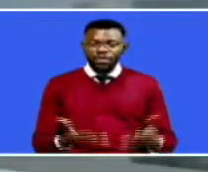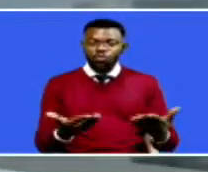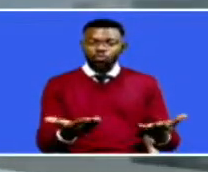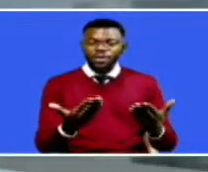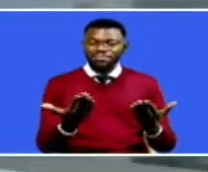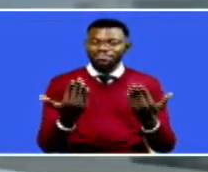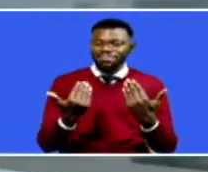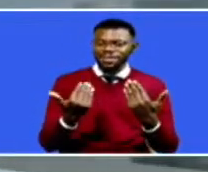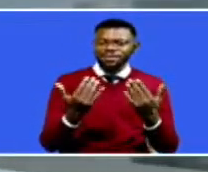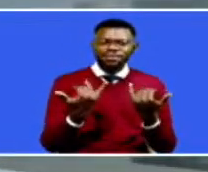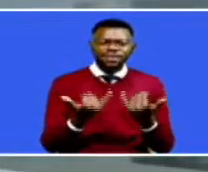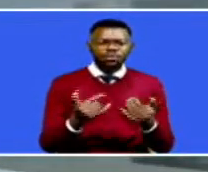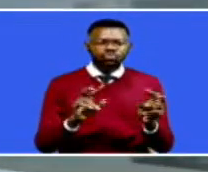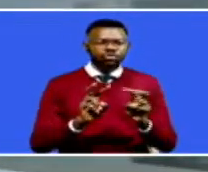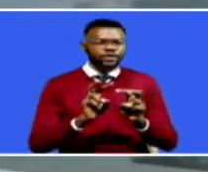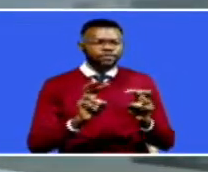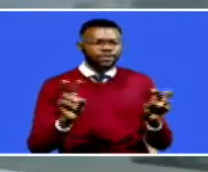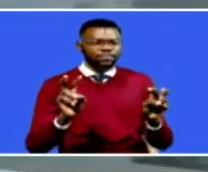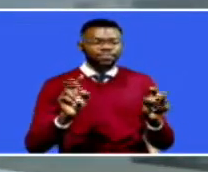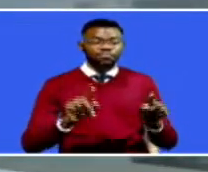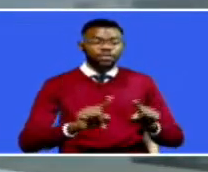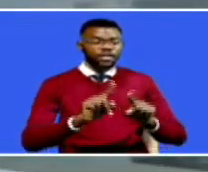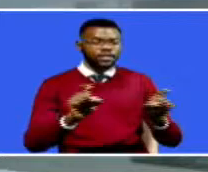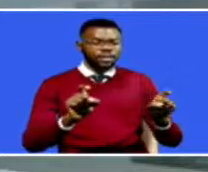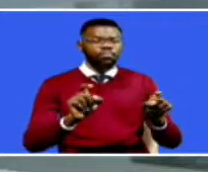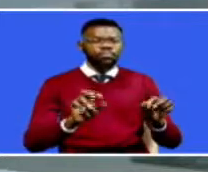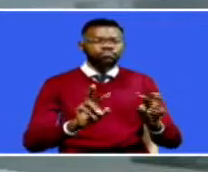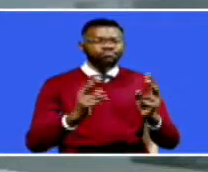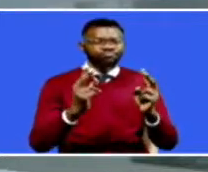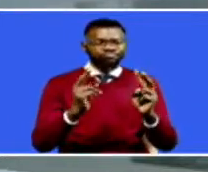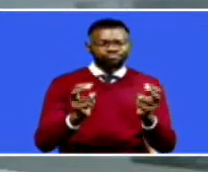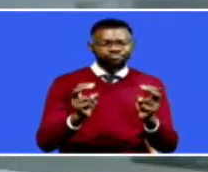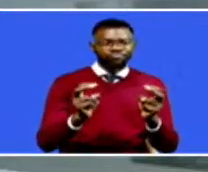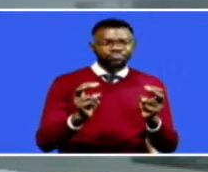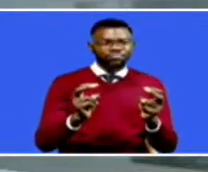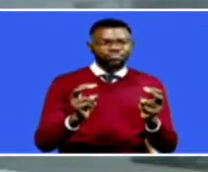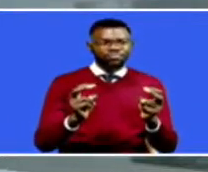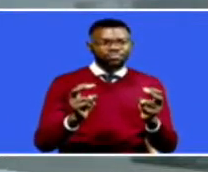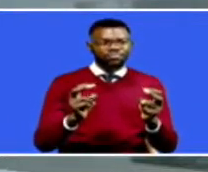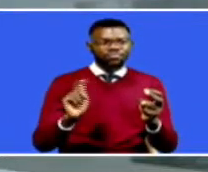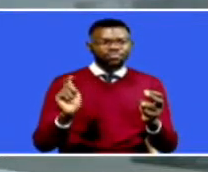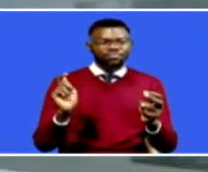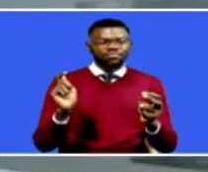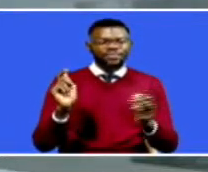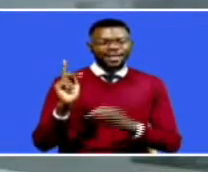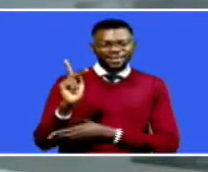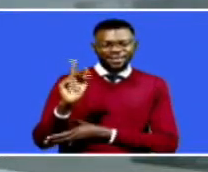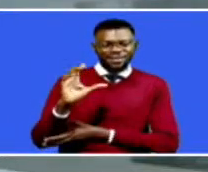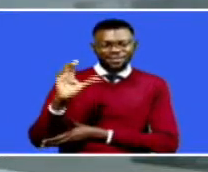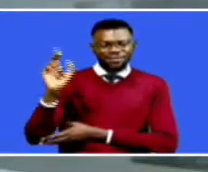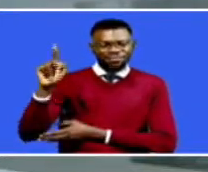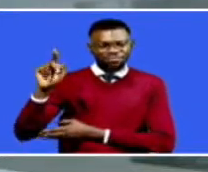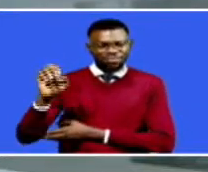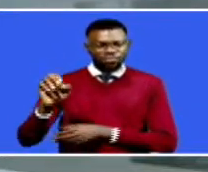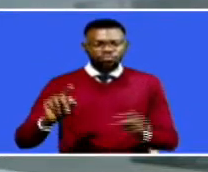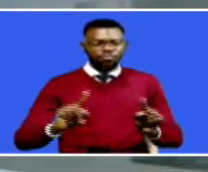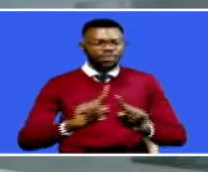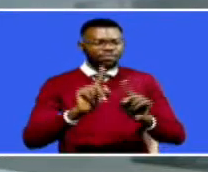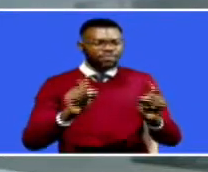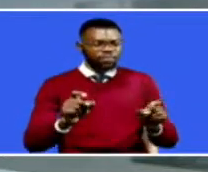Welcome back. Let's have a look at matters, examinations and the Kenya Certificate of Primary Education, that is KCPE